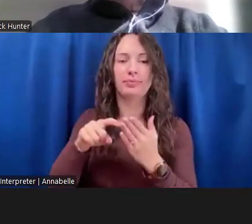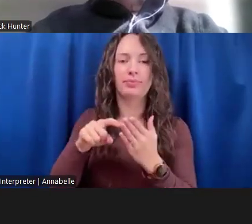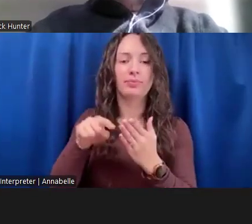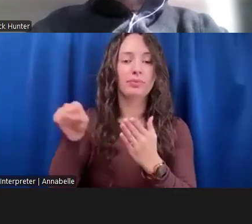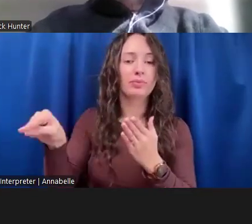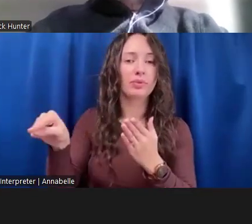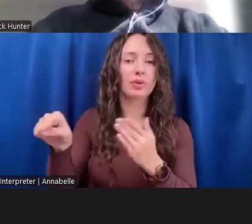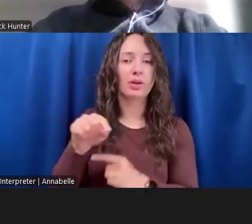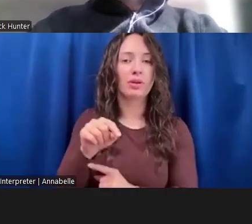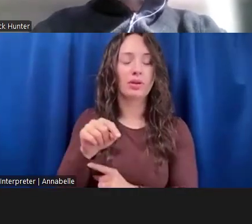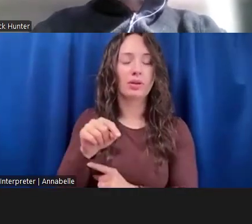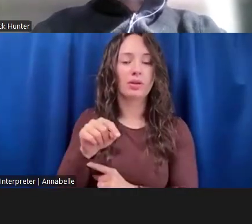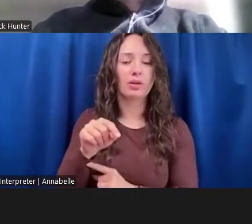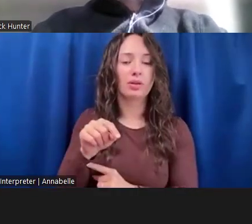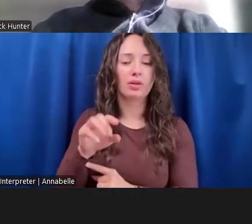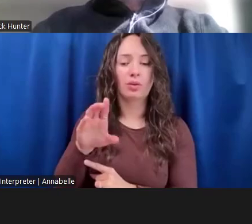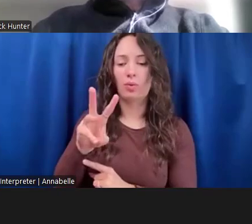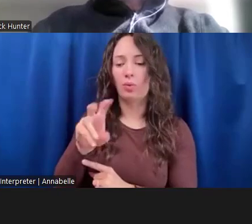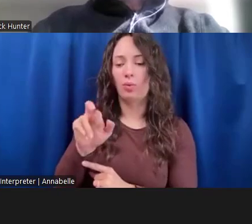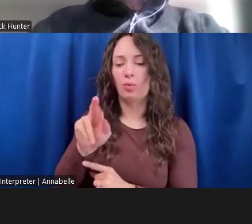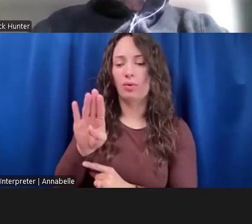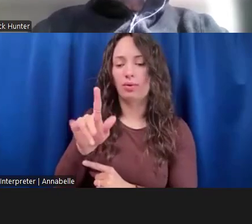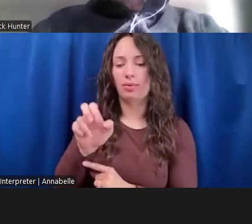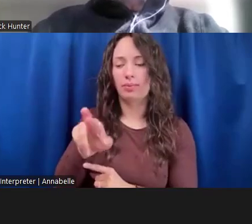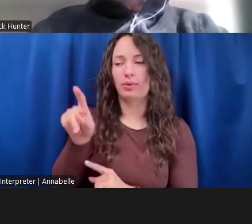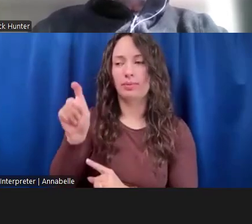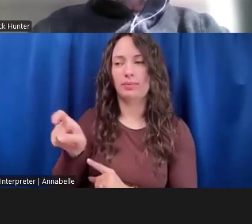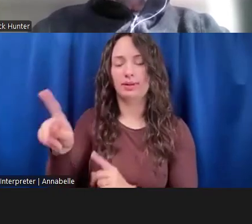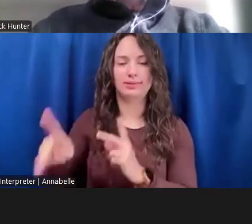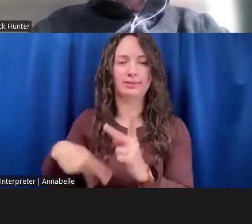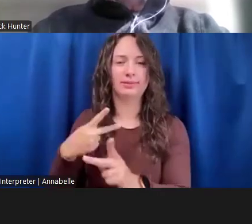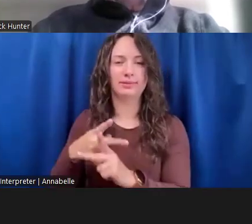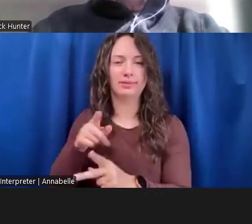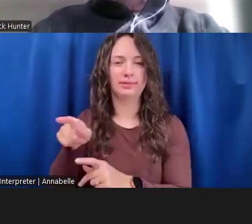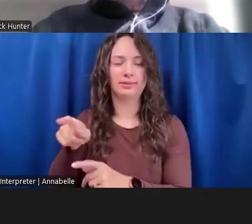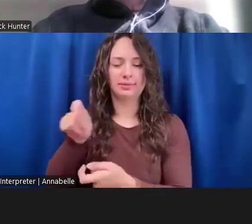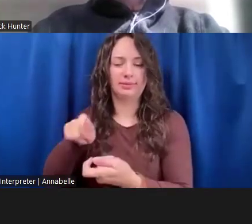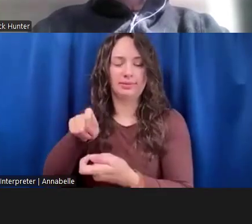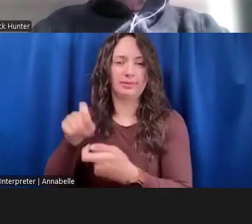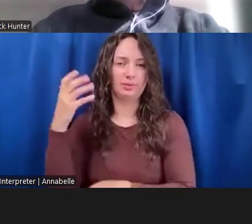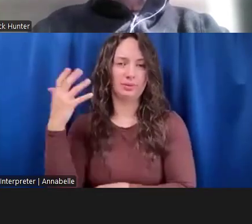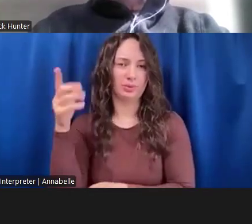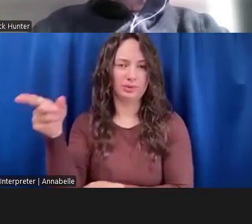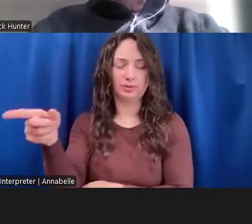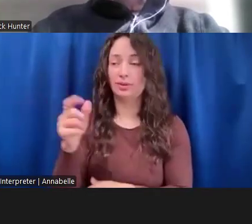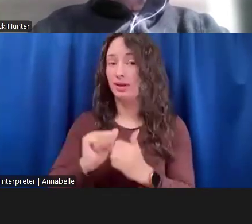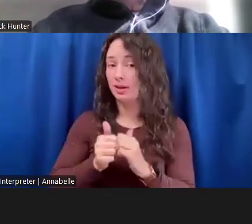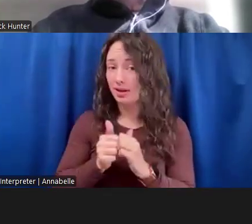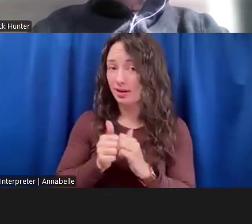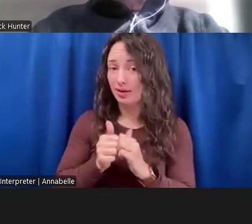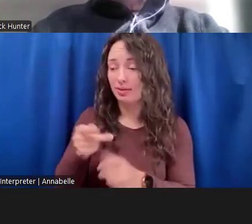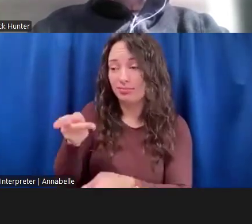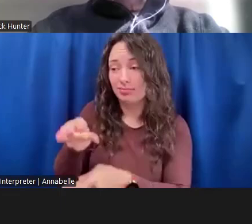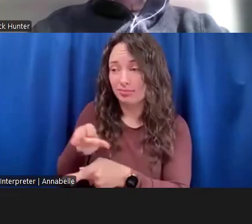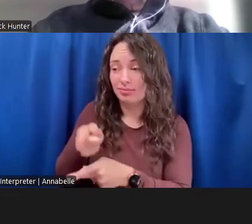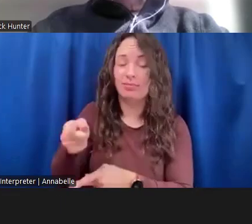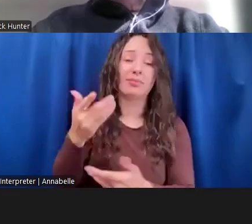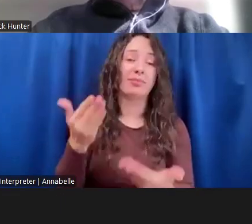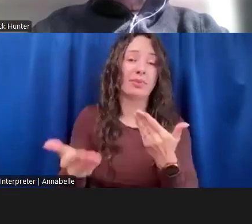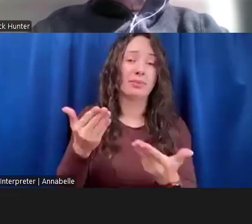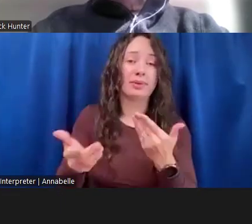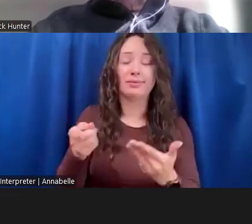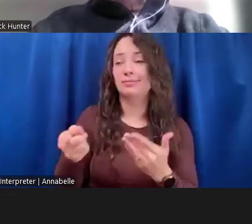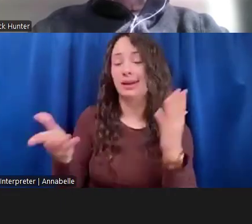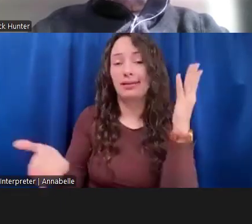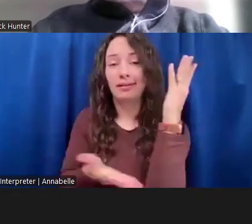And so the only way to create that is to either let burns go through or clear cut and plant them at a very high density. And so